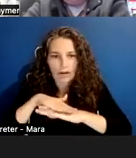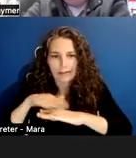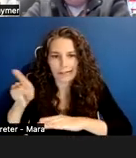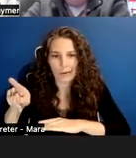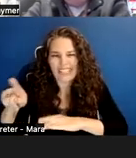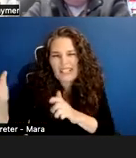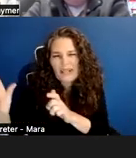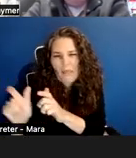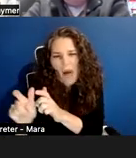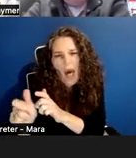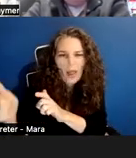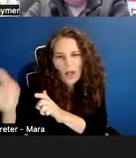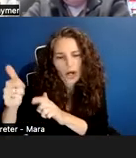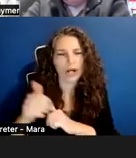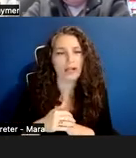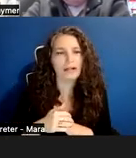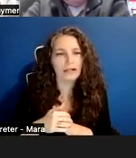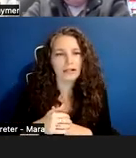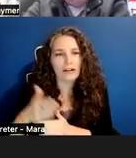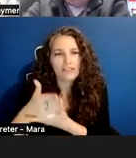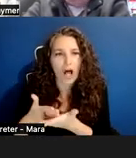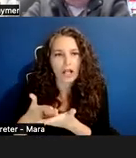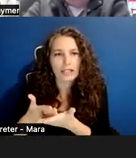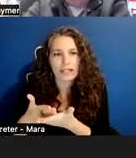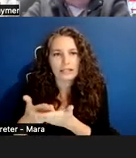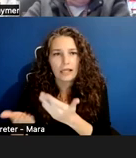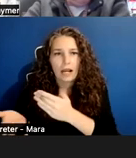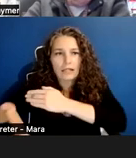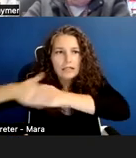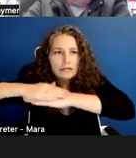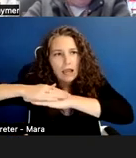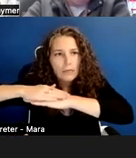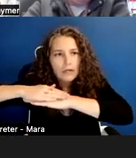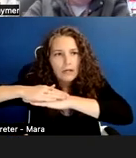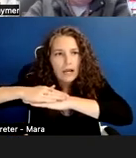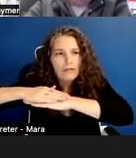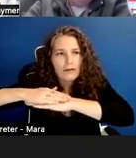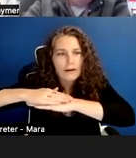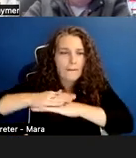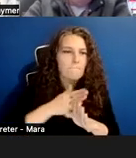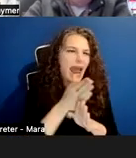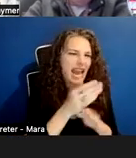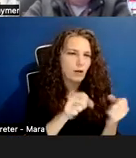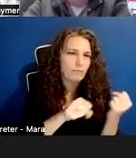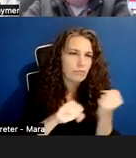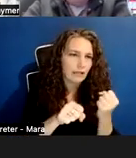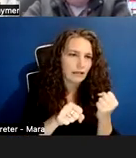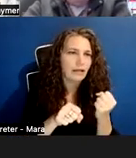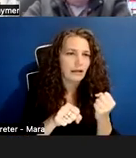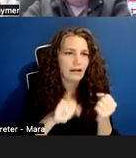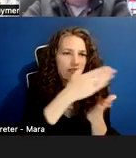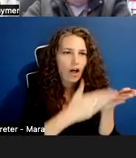faults that ride on top of main faults in a thrust system are called back thrusts or back faults.